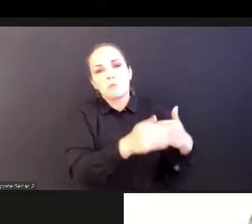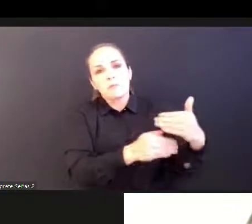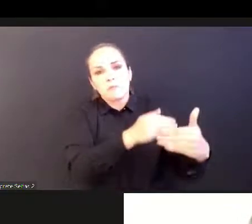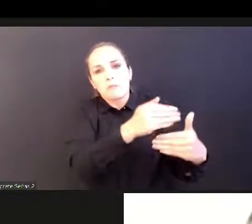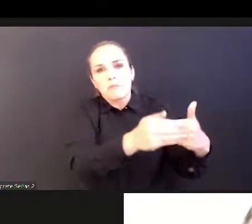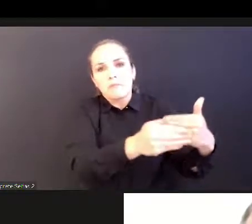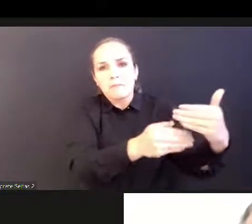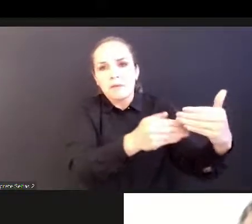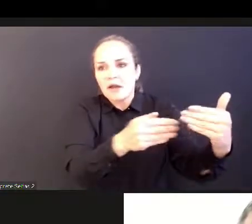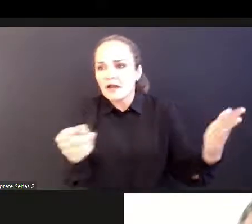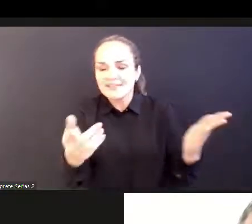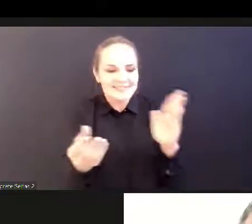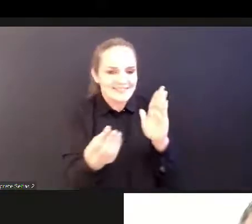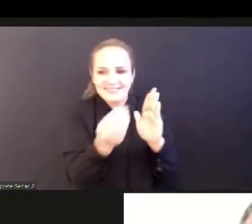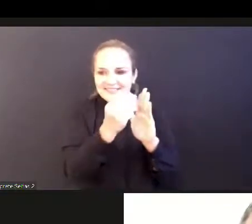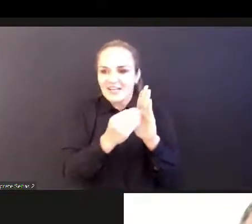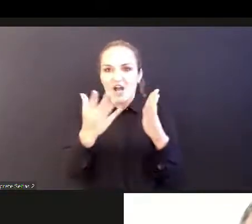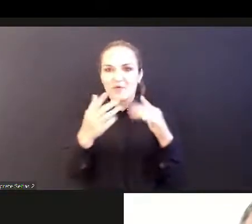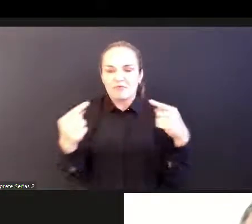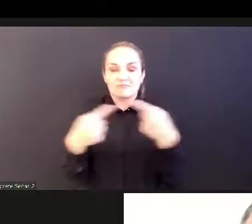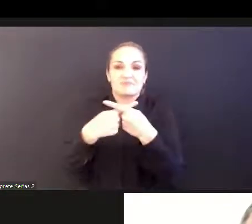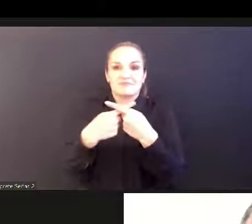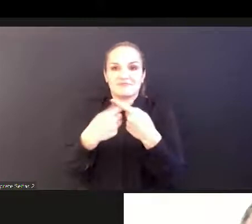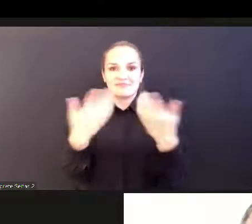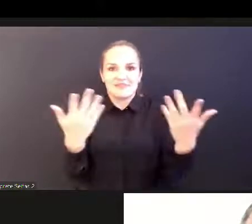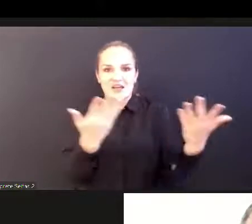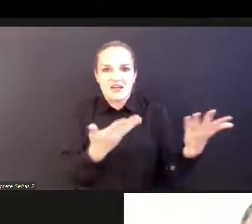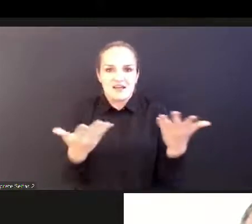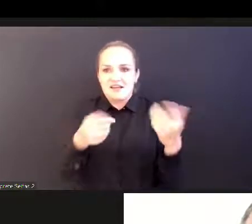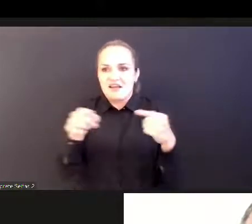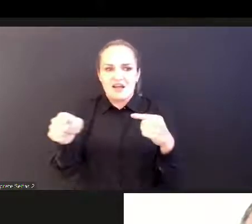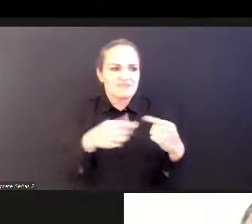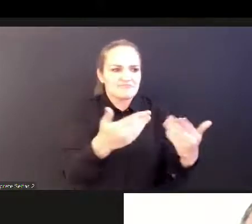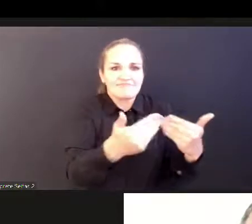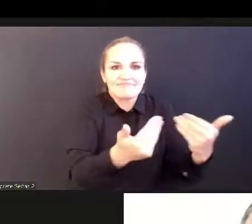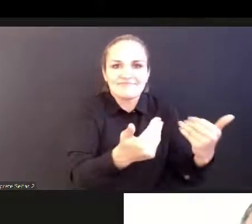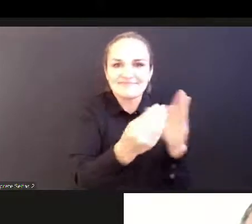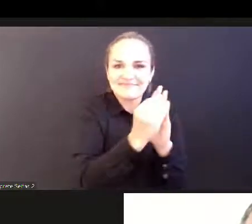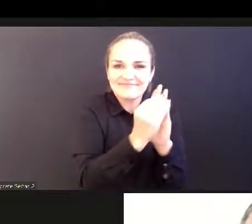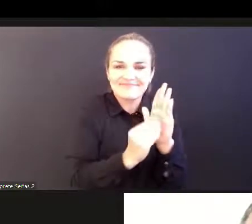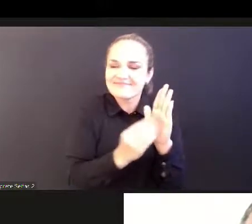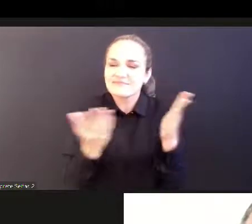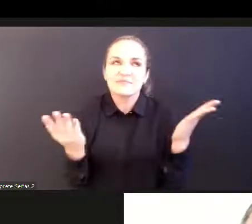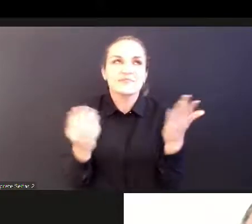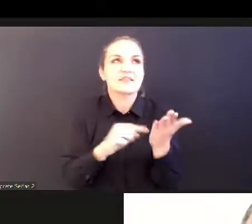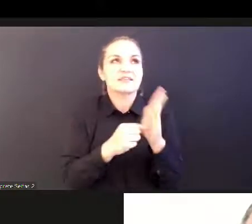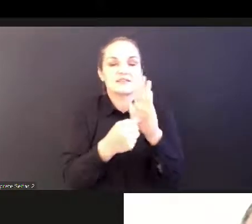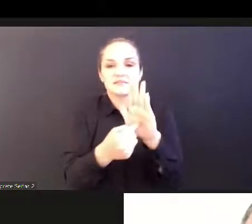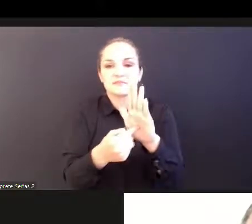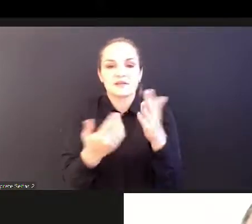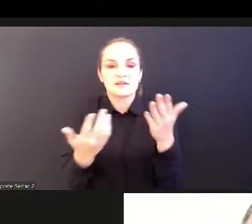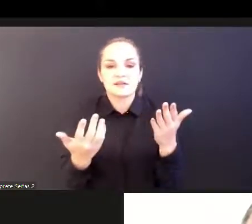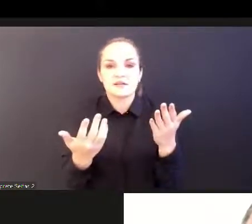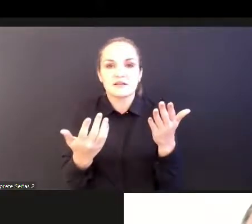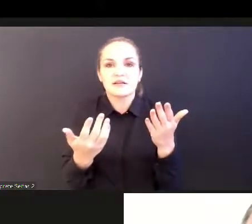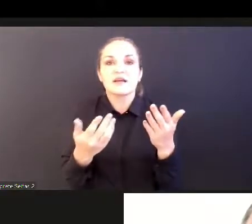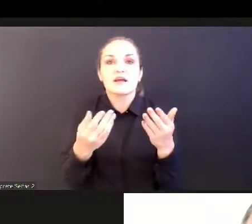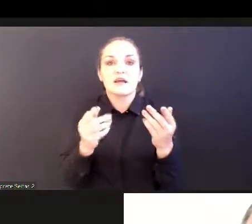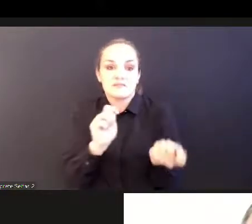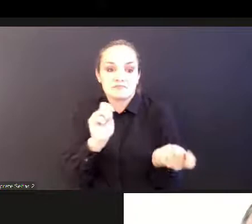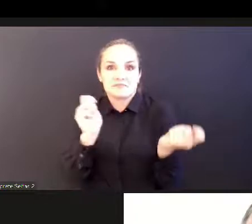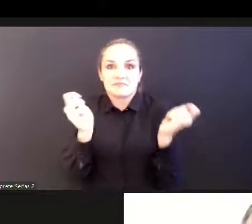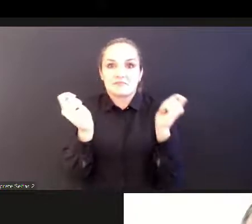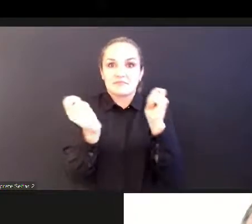for some of them, especially when we talk about labor changes, talent development